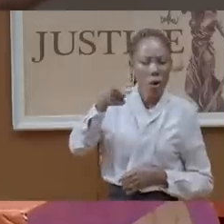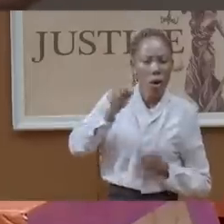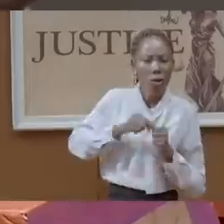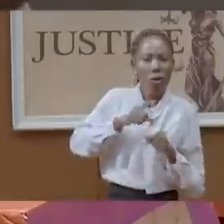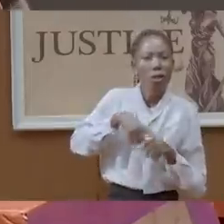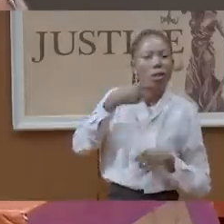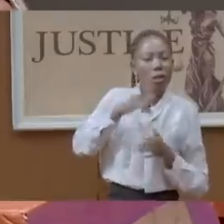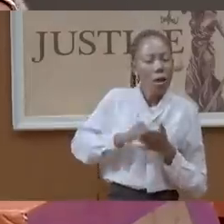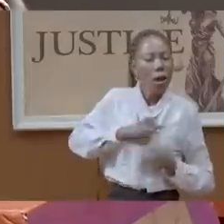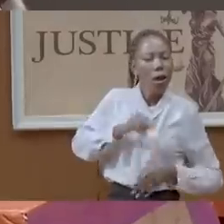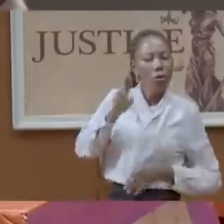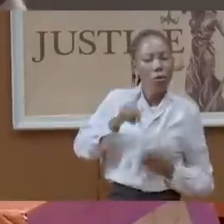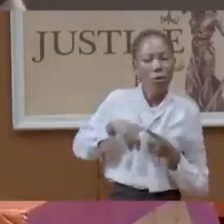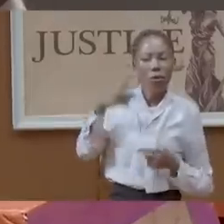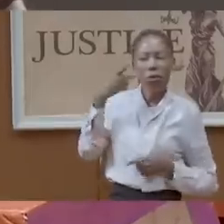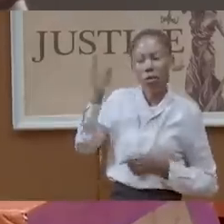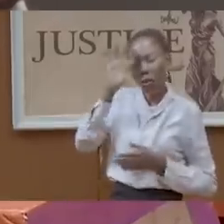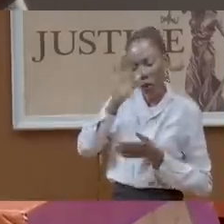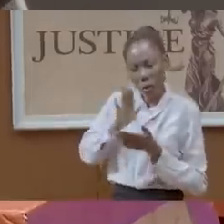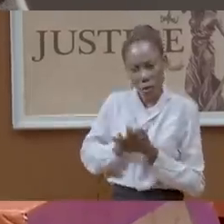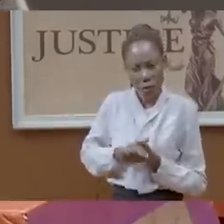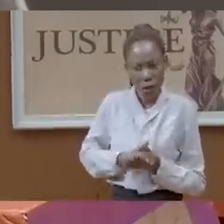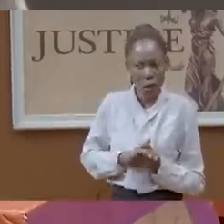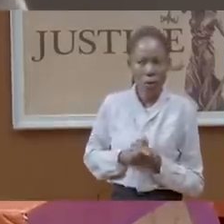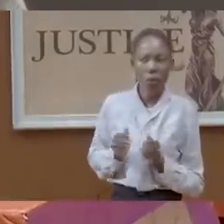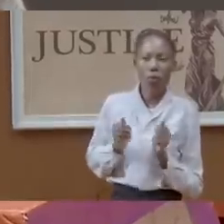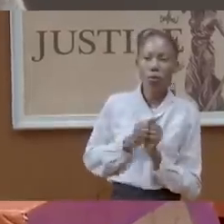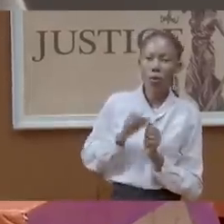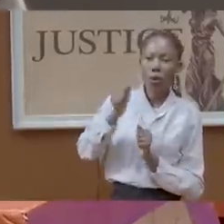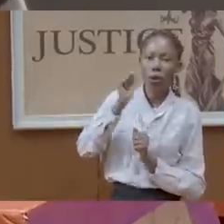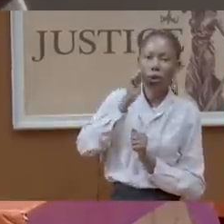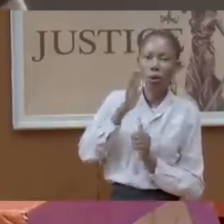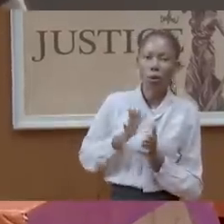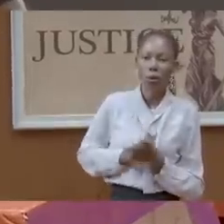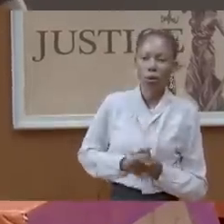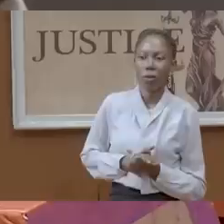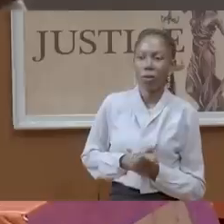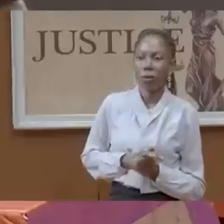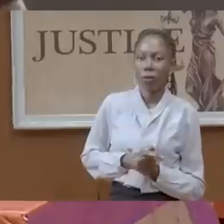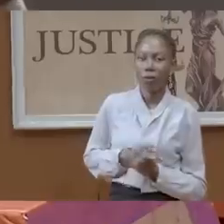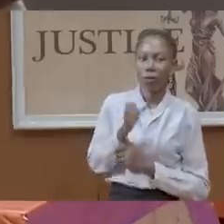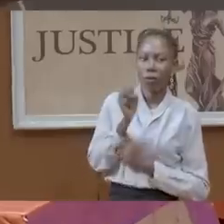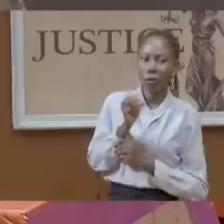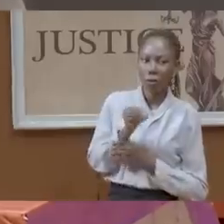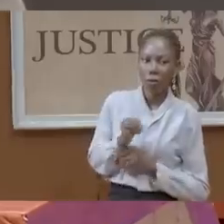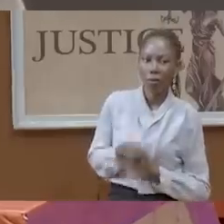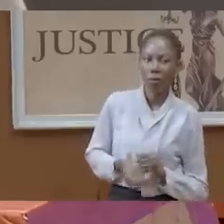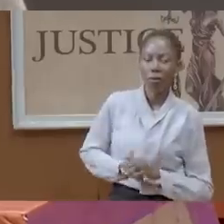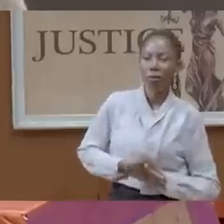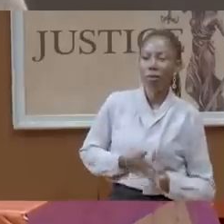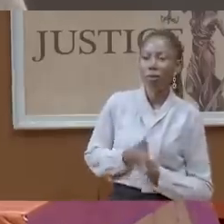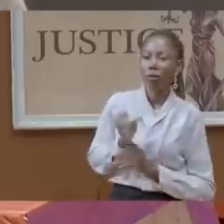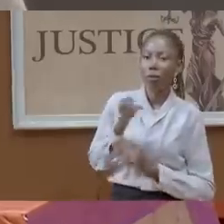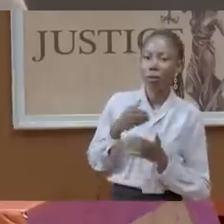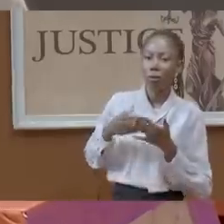I explain everything. And before we knew it, I said, can you just help me? He said, auntie, but I've been telling you, I used to see him. And